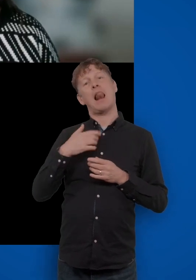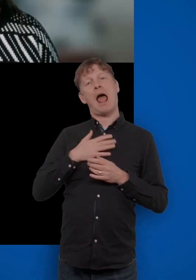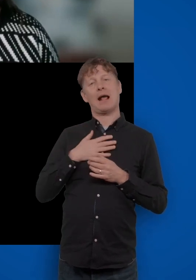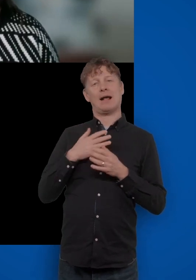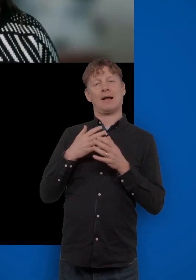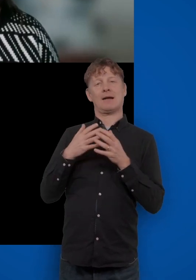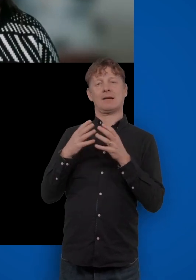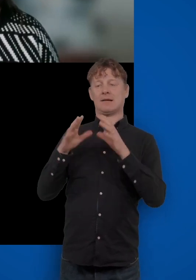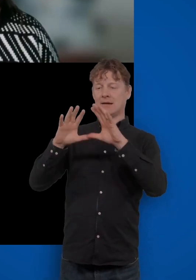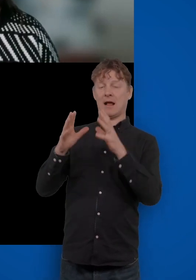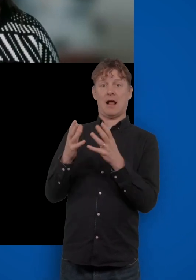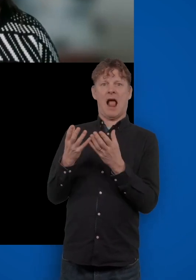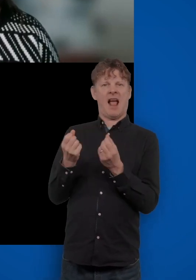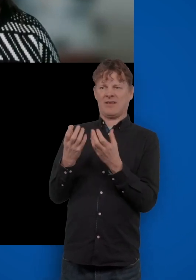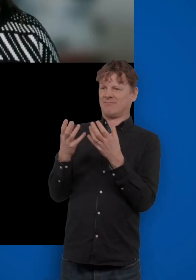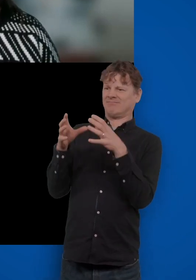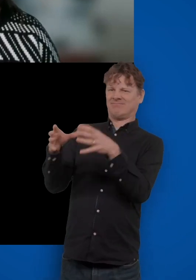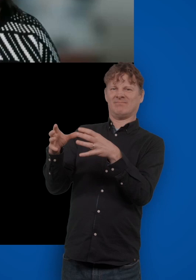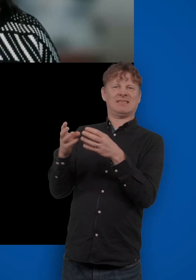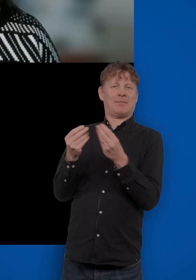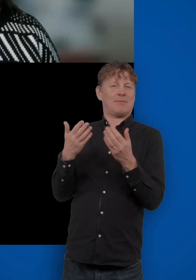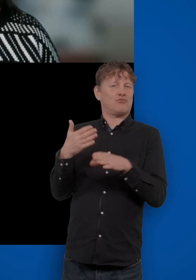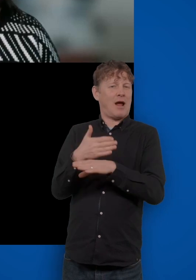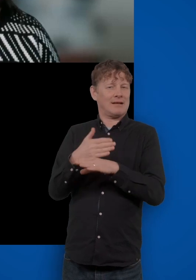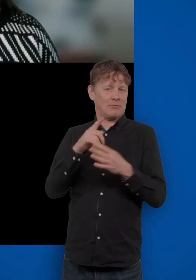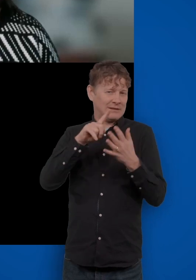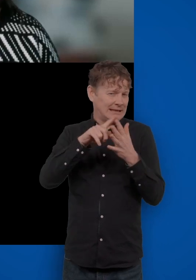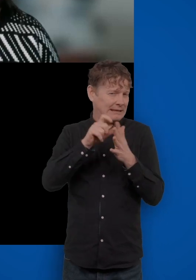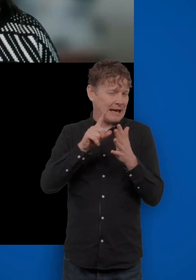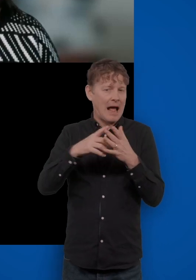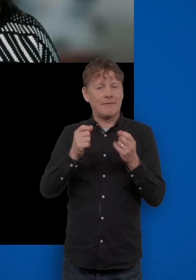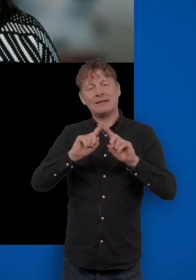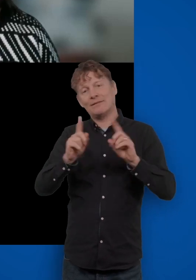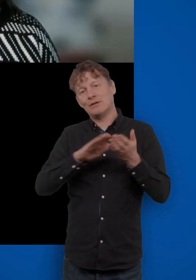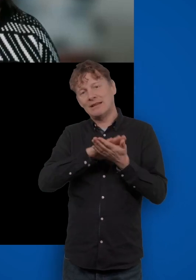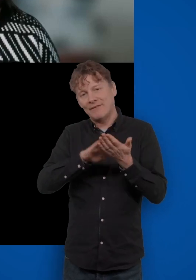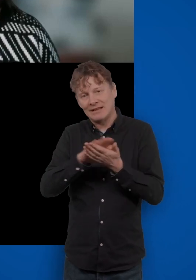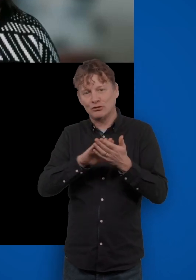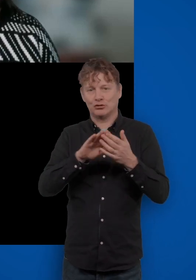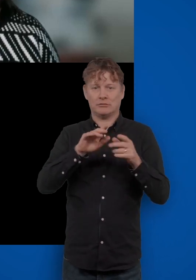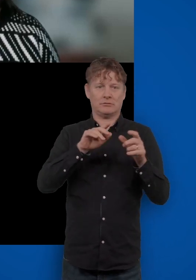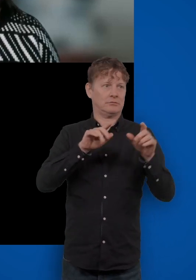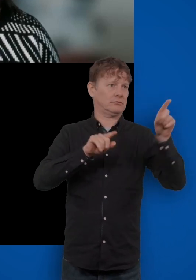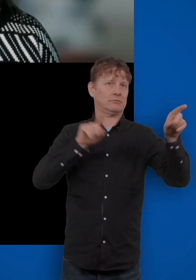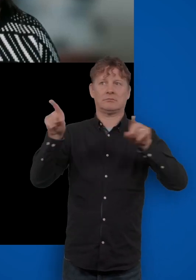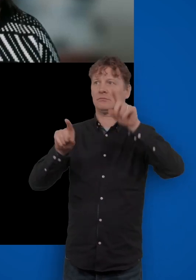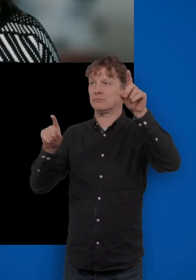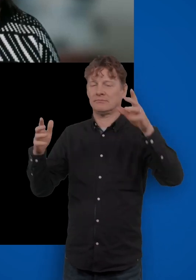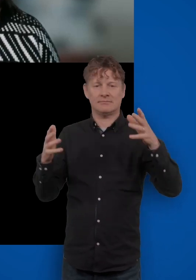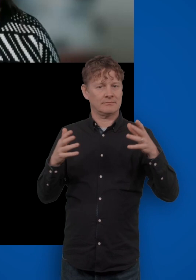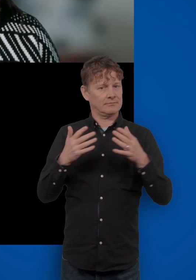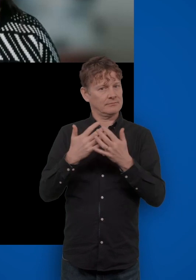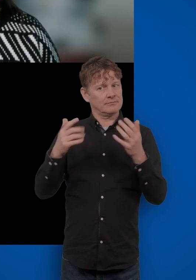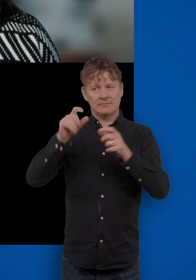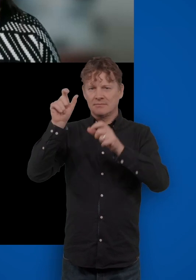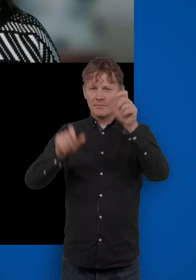of tangible and practical. And so EDI, there's a lot of different definitions around and a lot of different, and some people seem